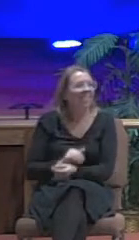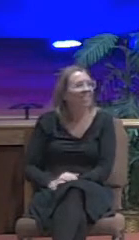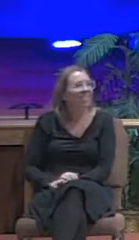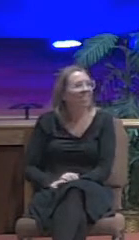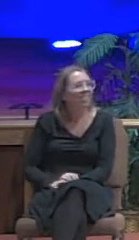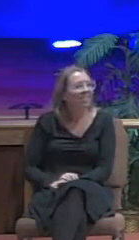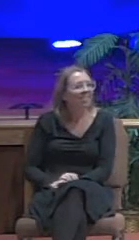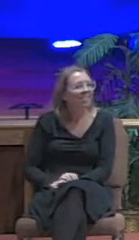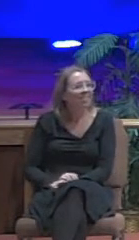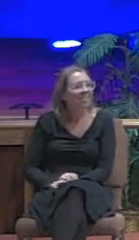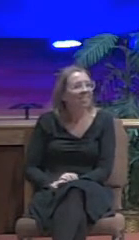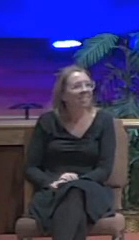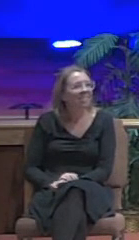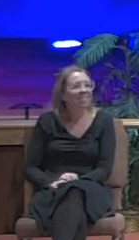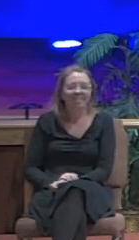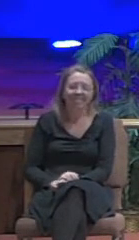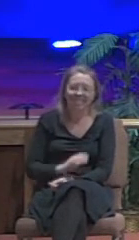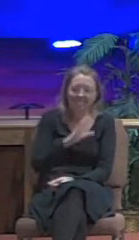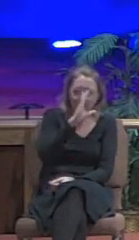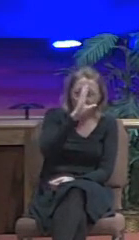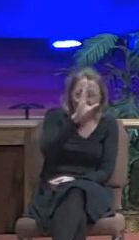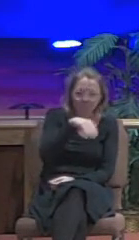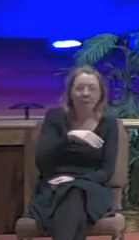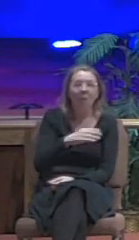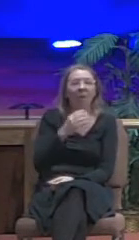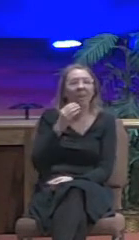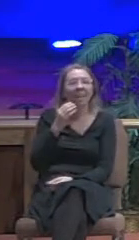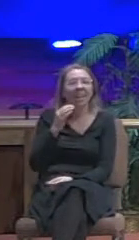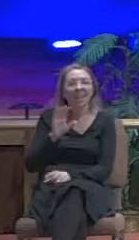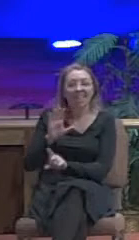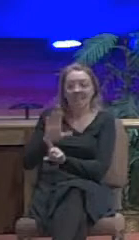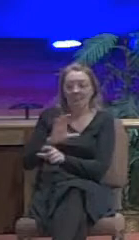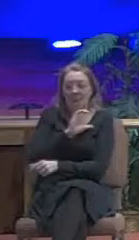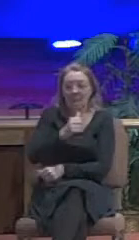But you know what? It changed their attitudes real quickly.